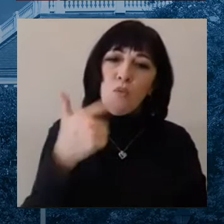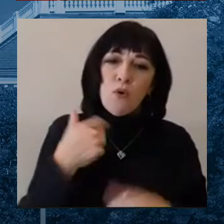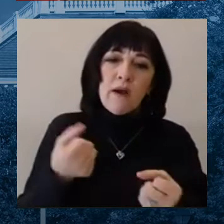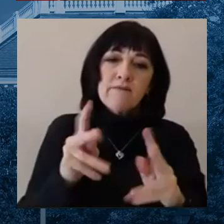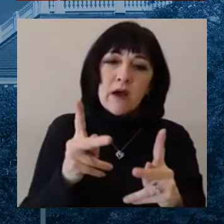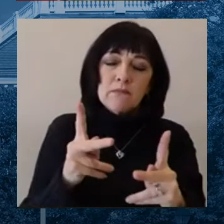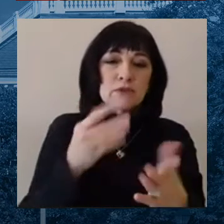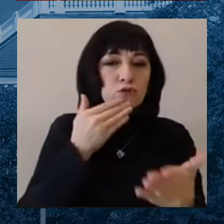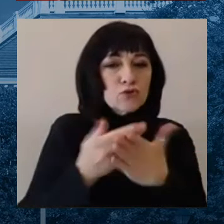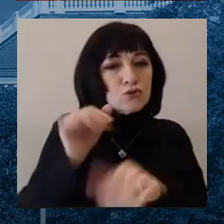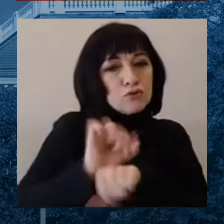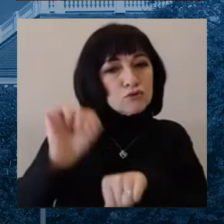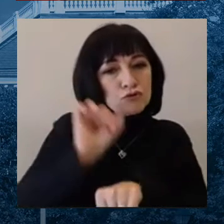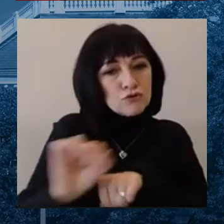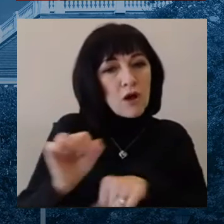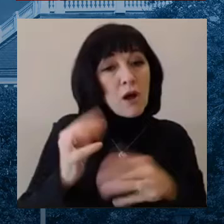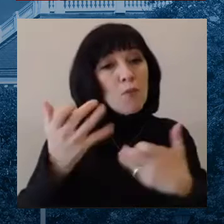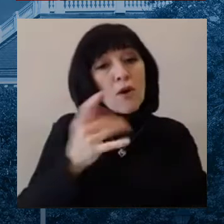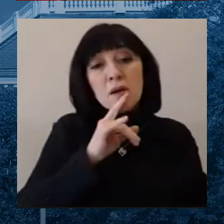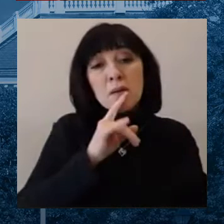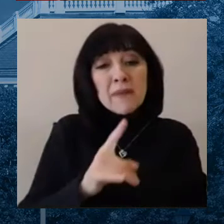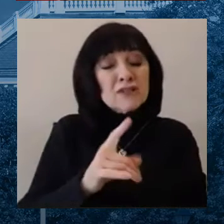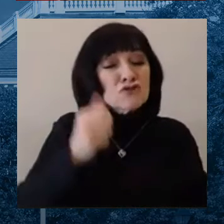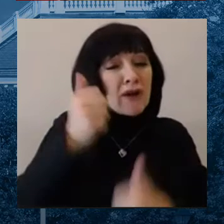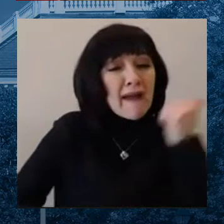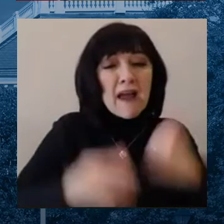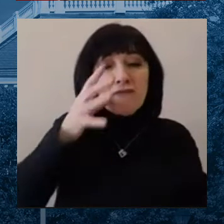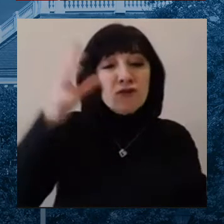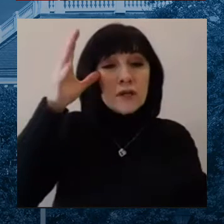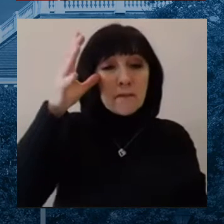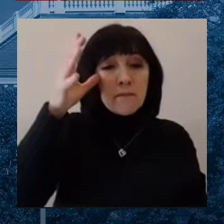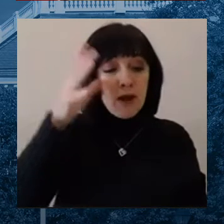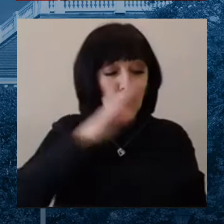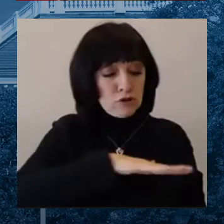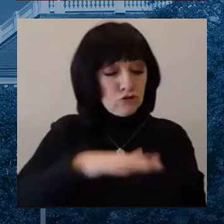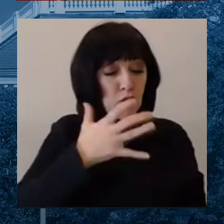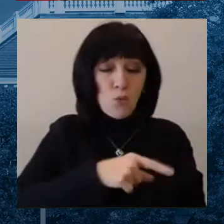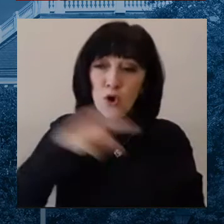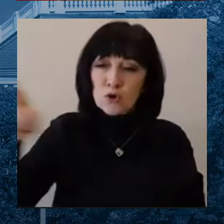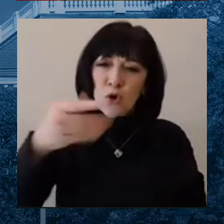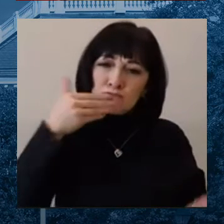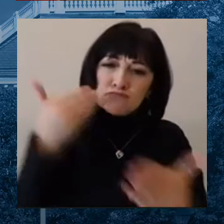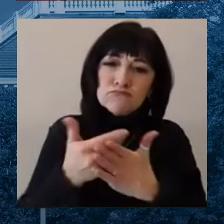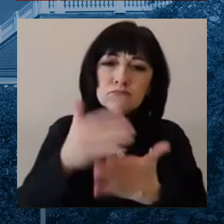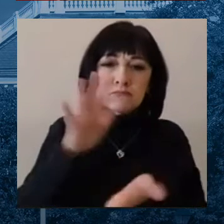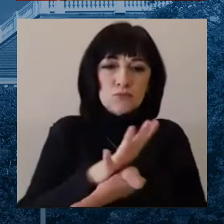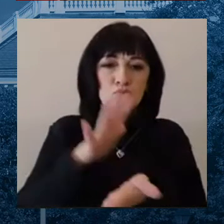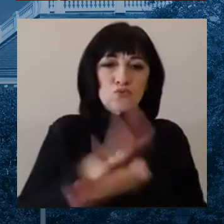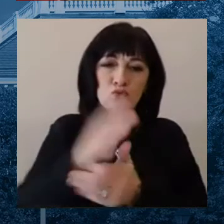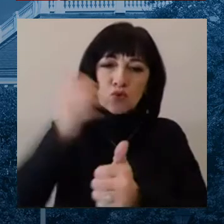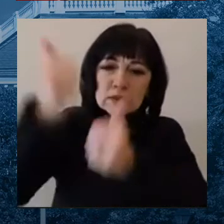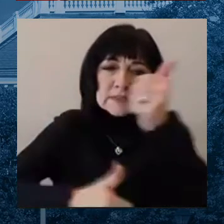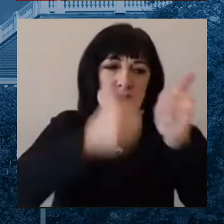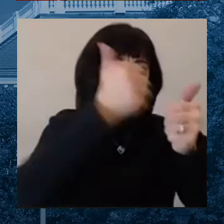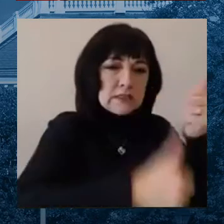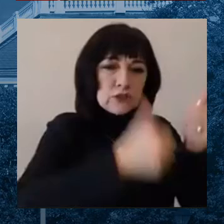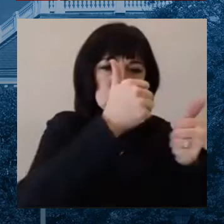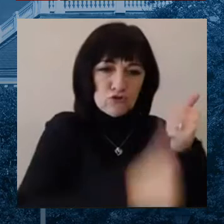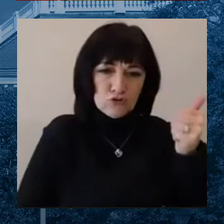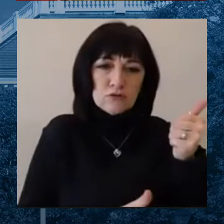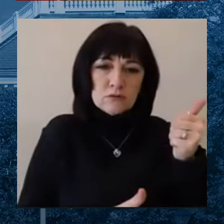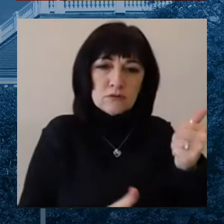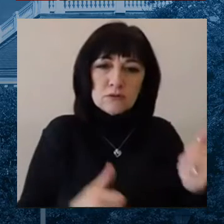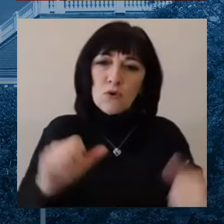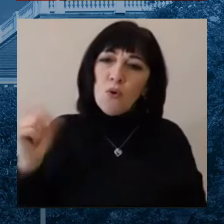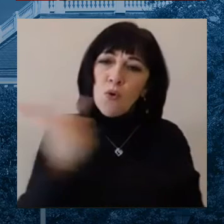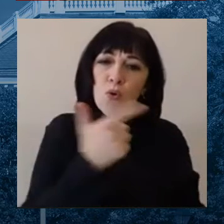want to make sure that every parent can send their child to a great school. We want to make sure that everybody is able to have great banking so that they can